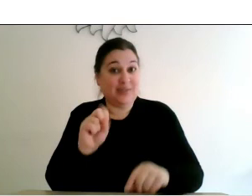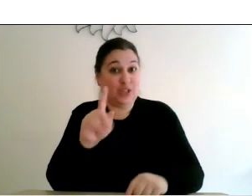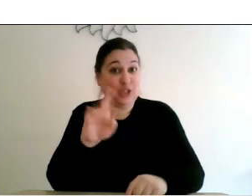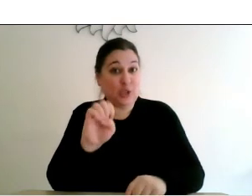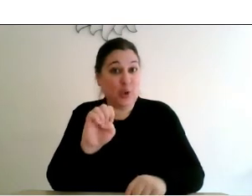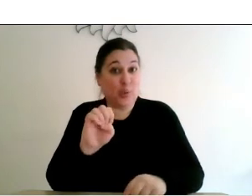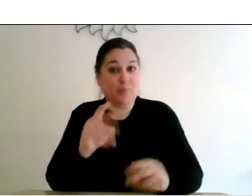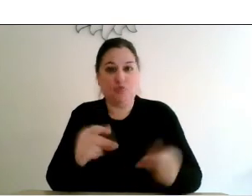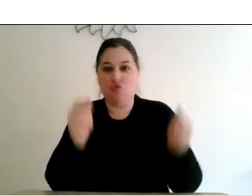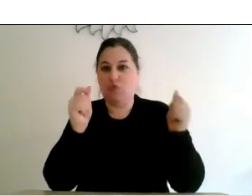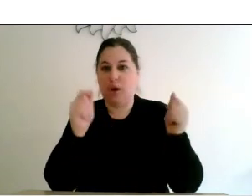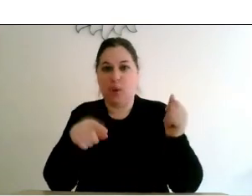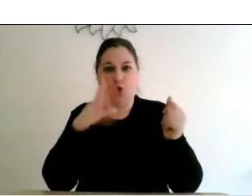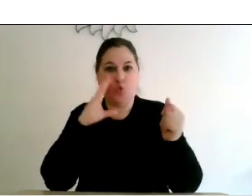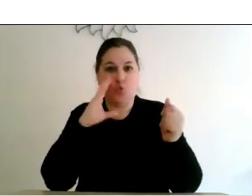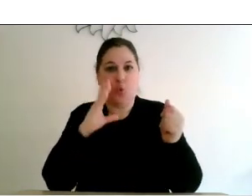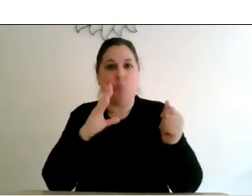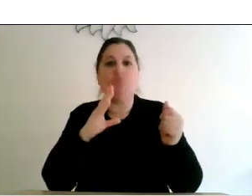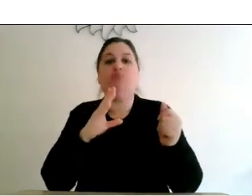one solution.